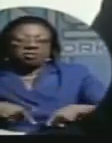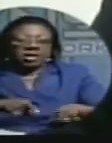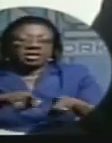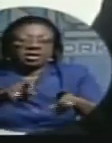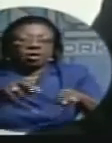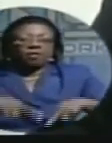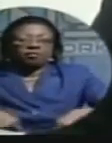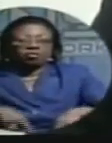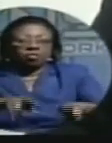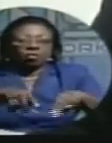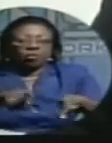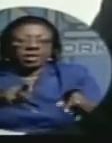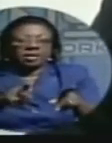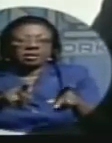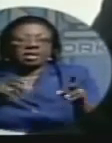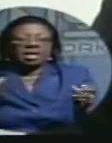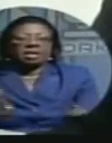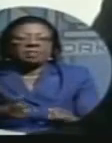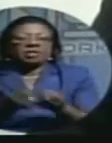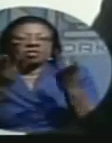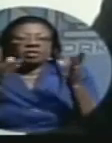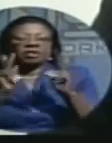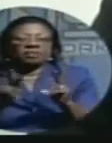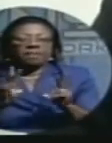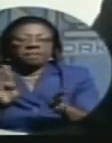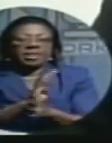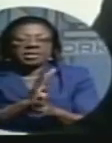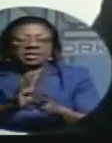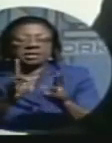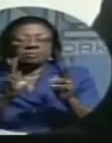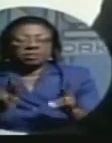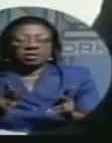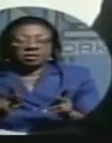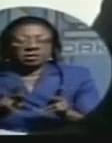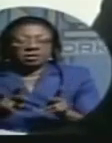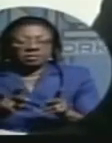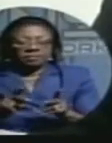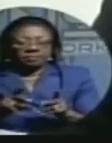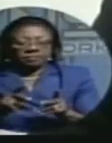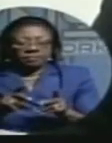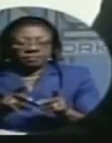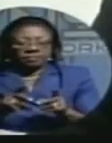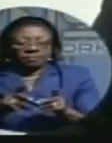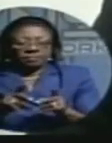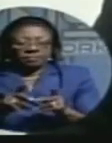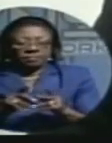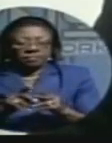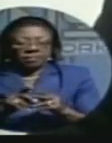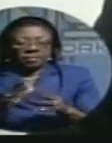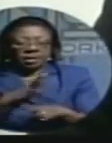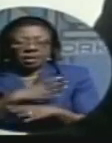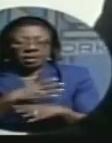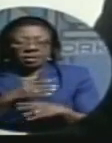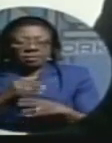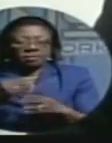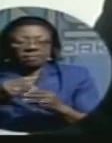think the majority of the businesses that were affected were small businesses, and we think we can help them.